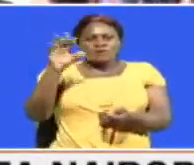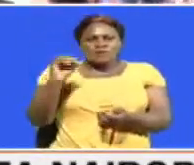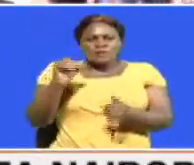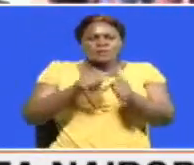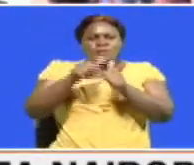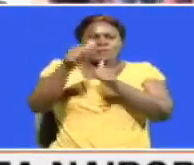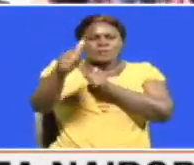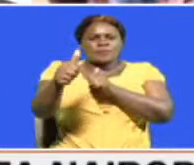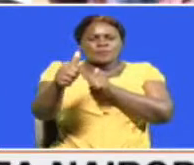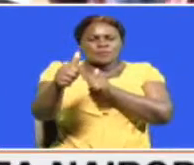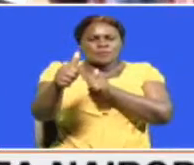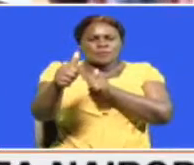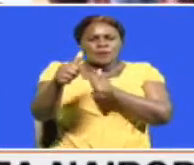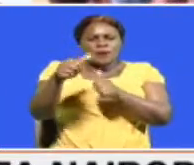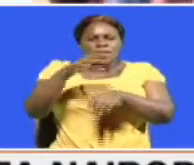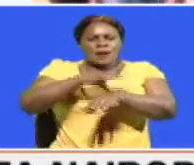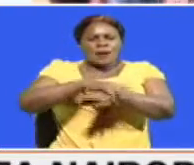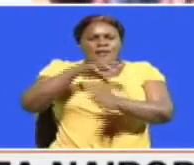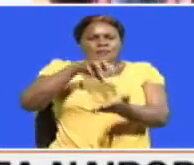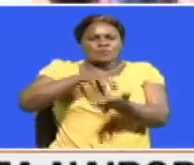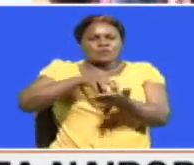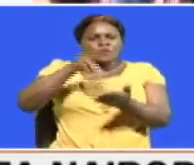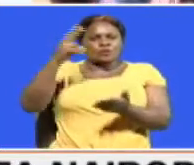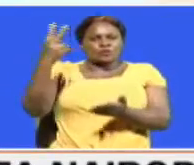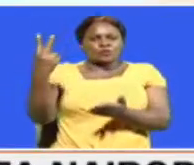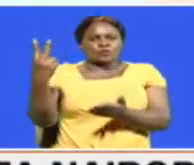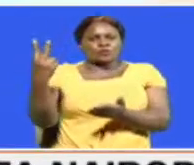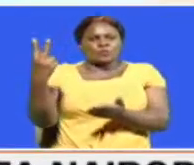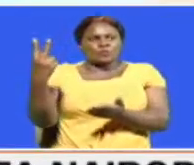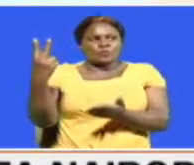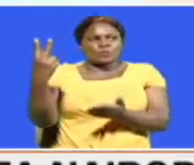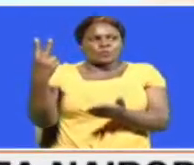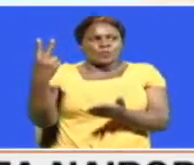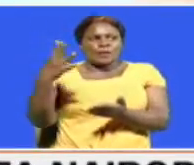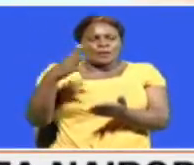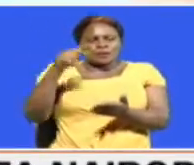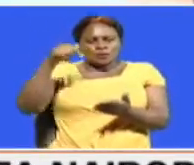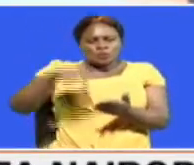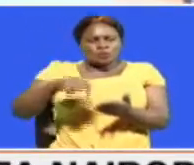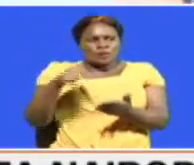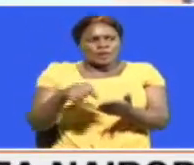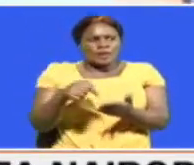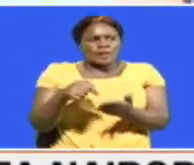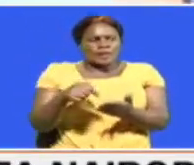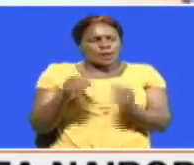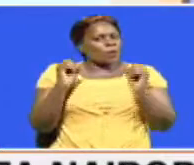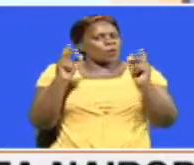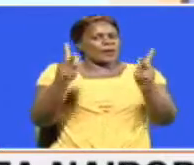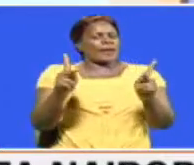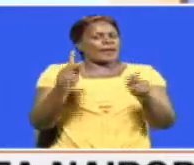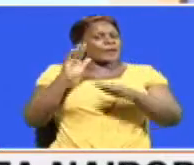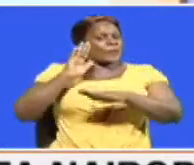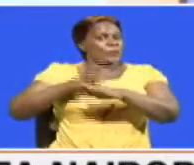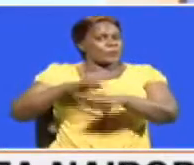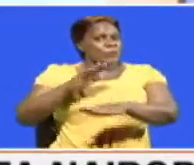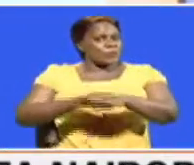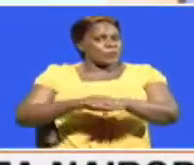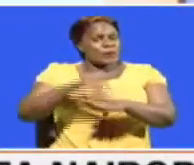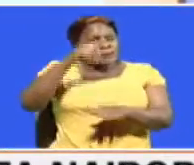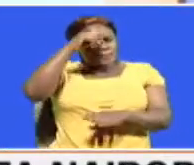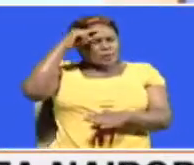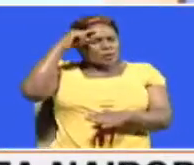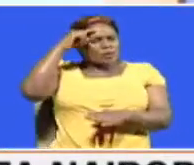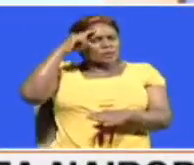front con relay we emerged position 2. My event today has been okay and good because